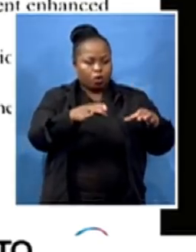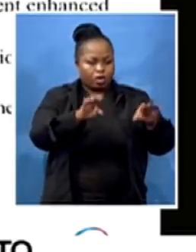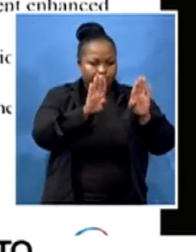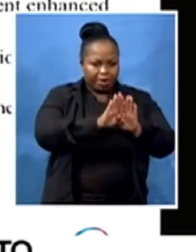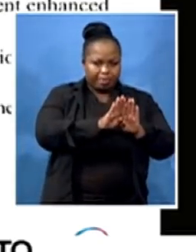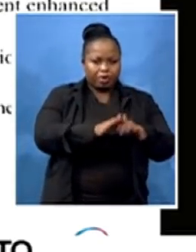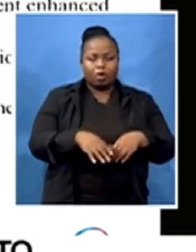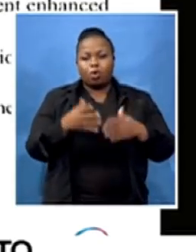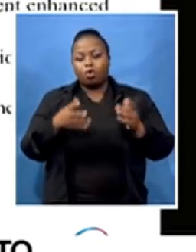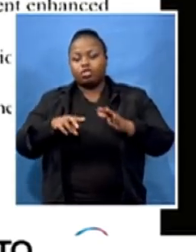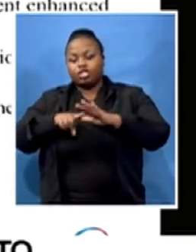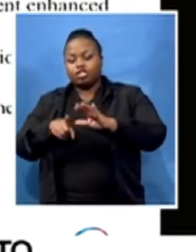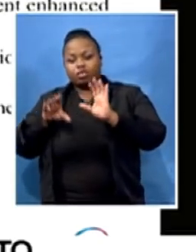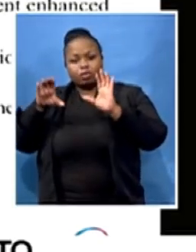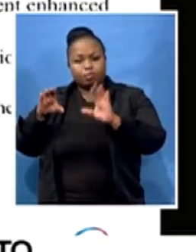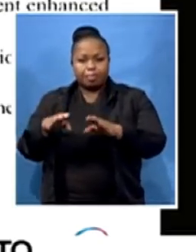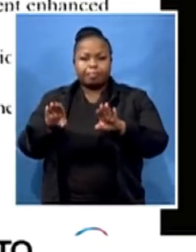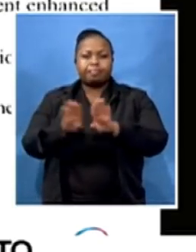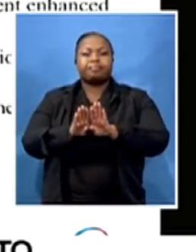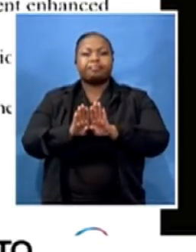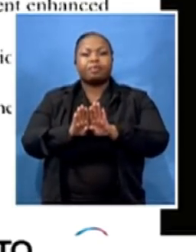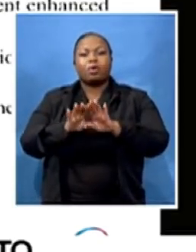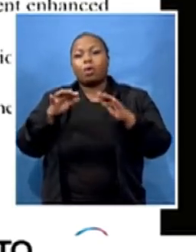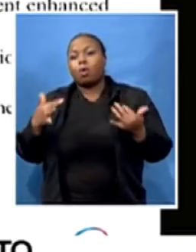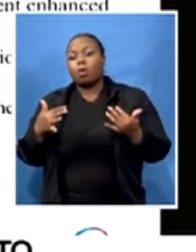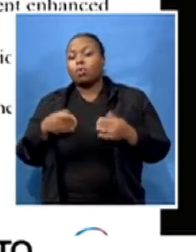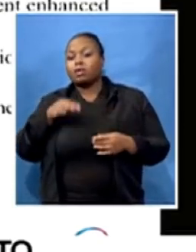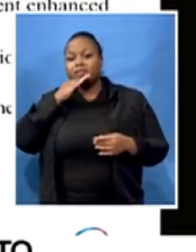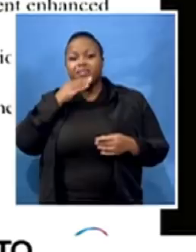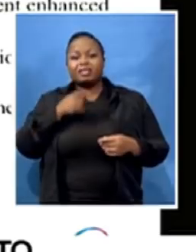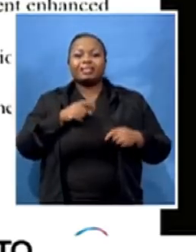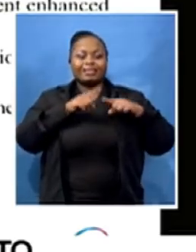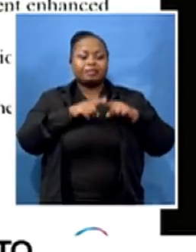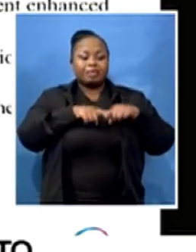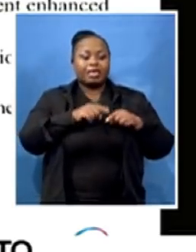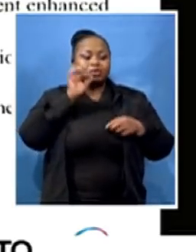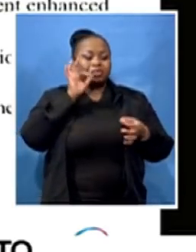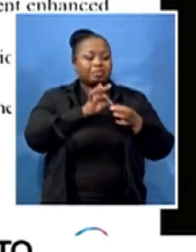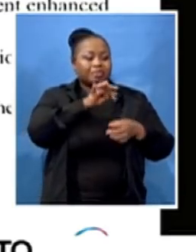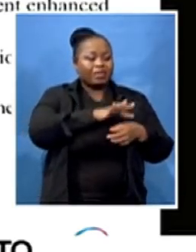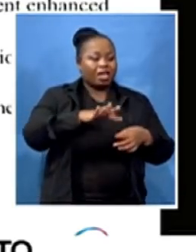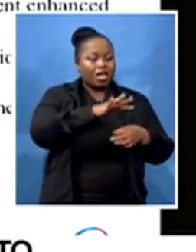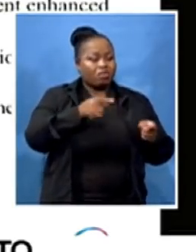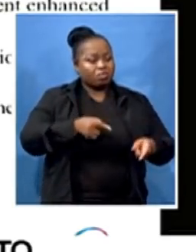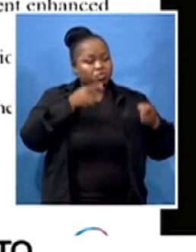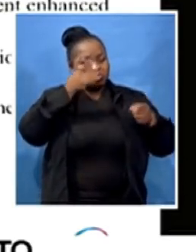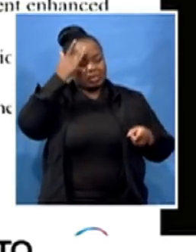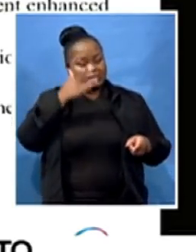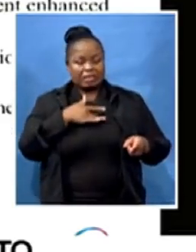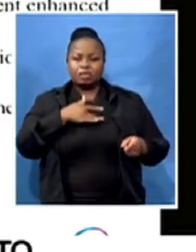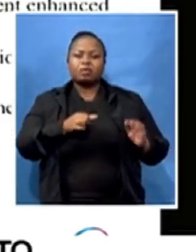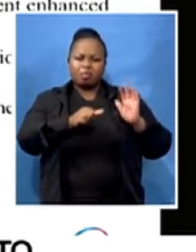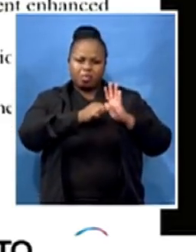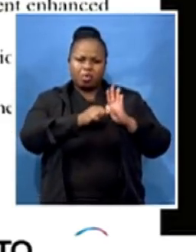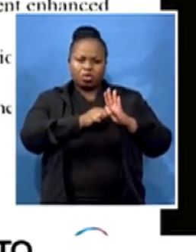Lockdown, that means basically the rate of the inspection is so high that it is important to actually contain the population in